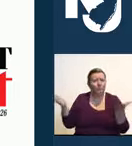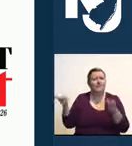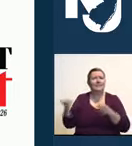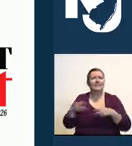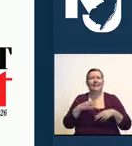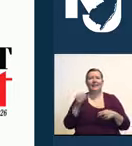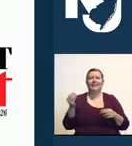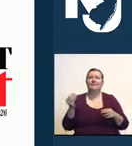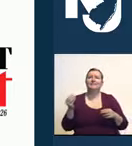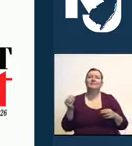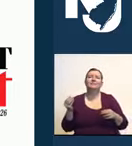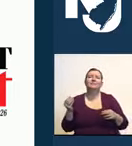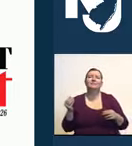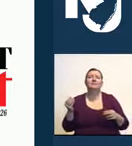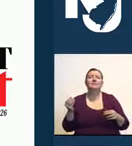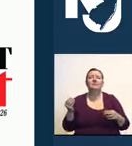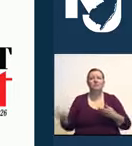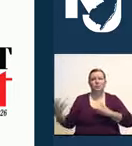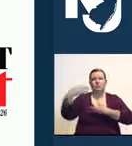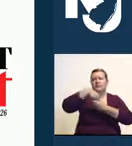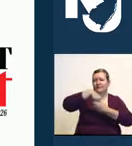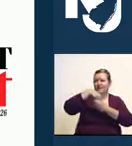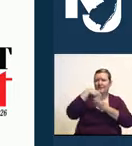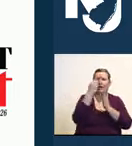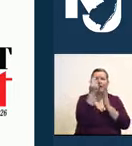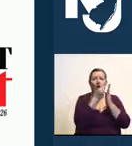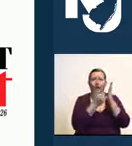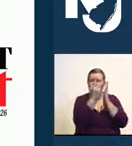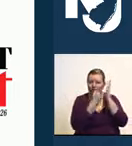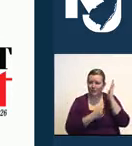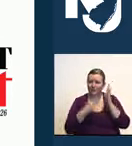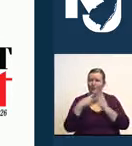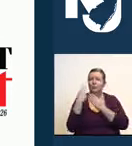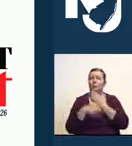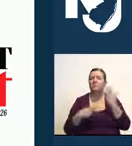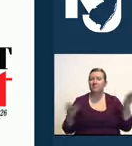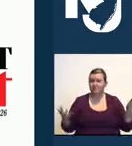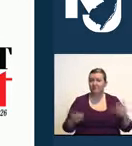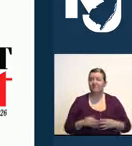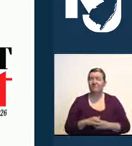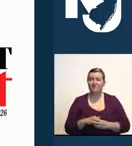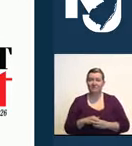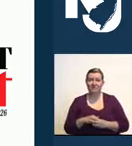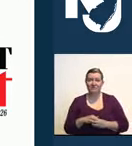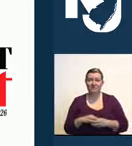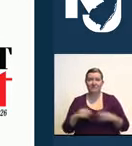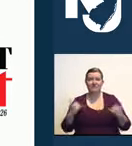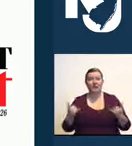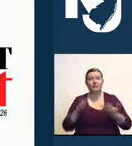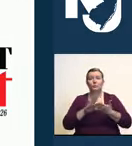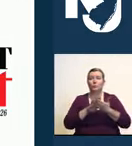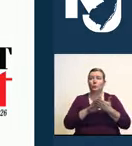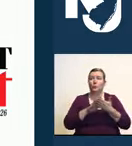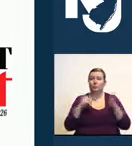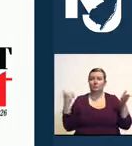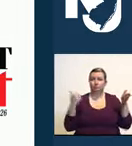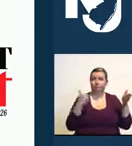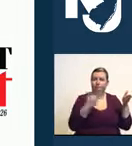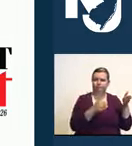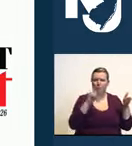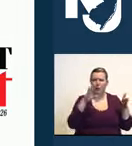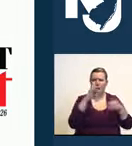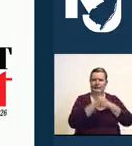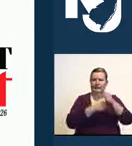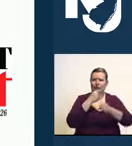arts education. I am grateful that together we've put the school on a strong footing with its 100th anniversary, by the way, just around the